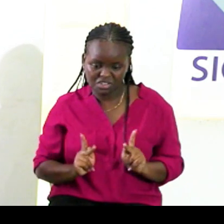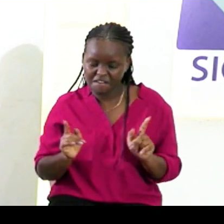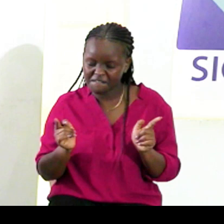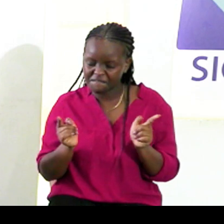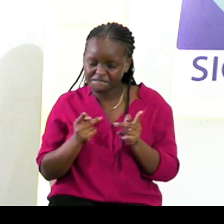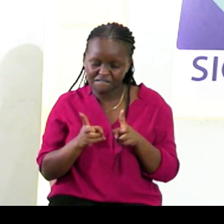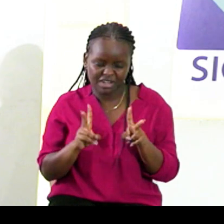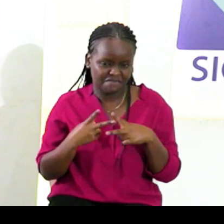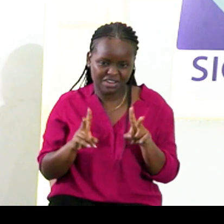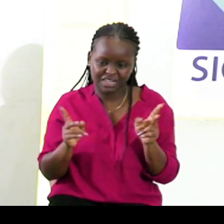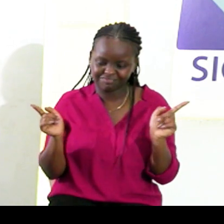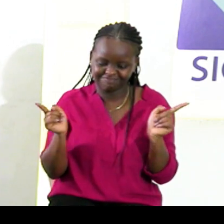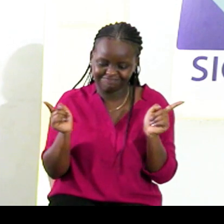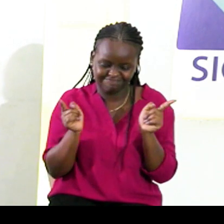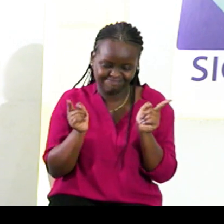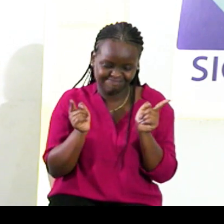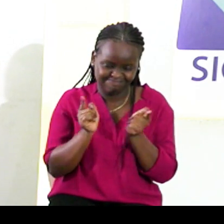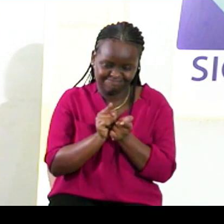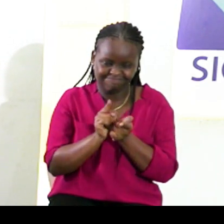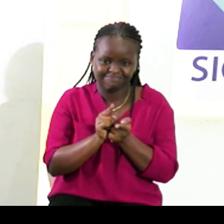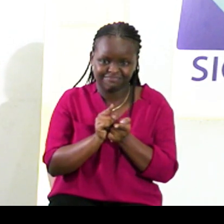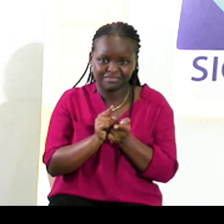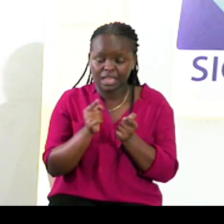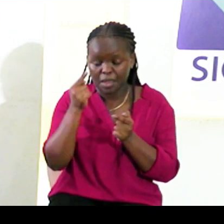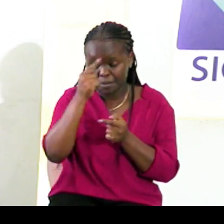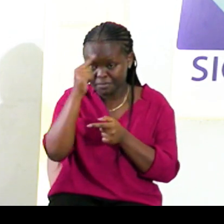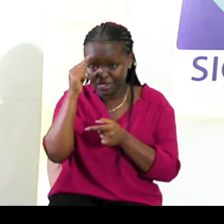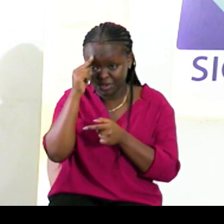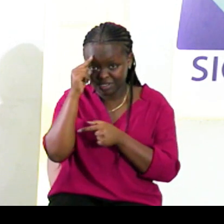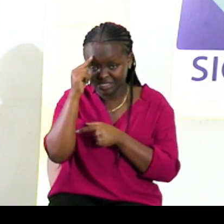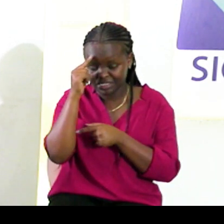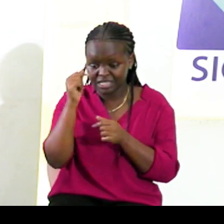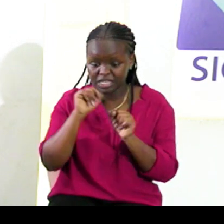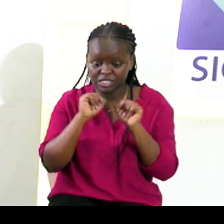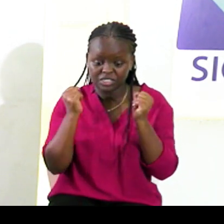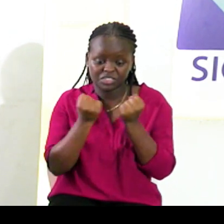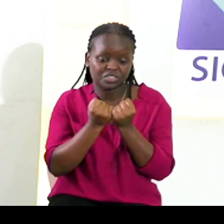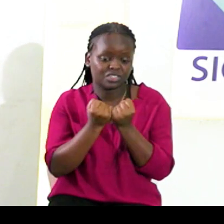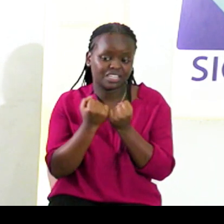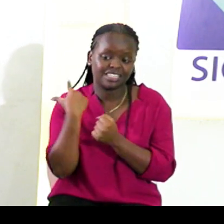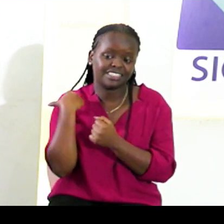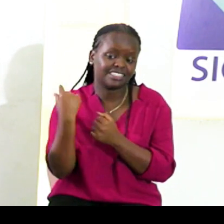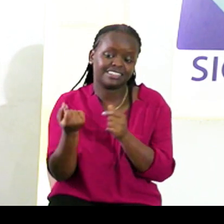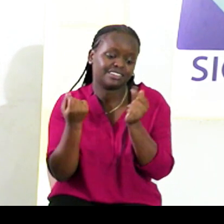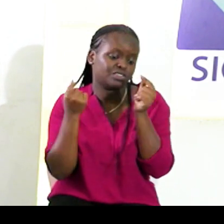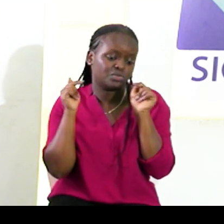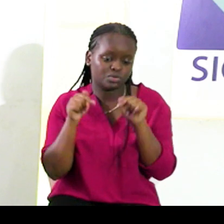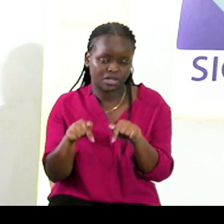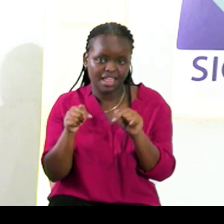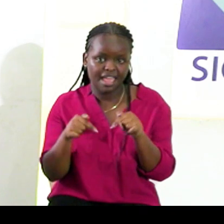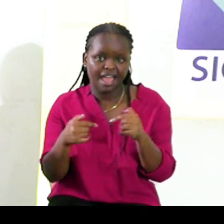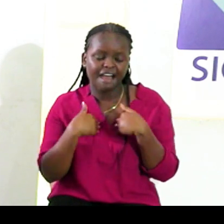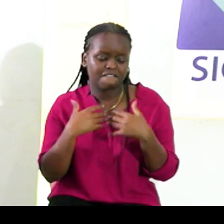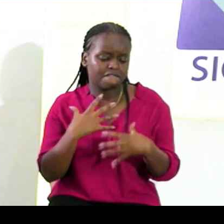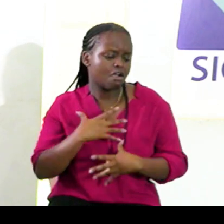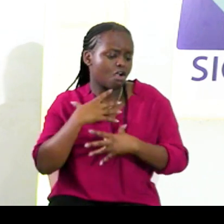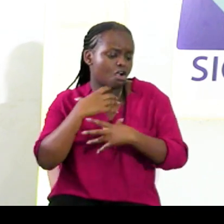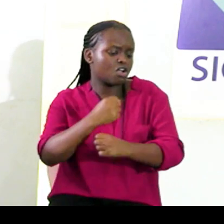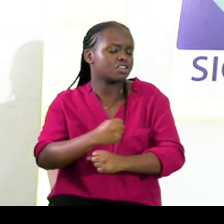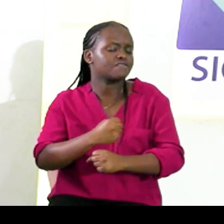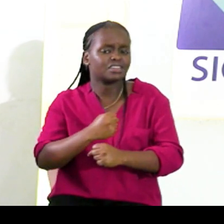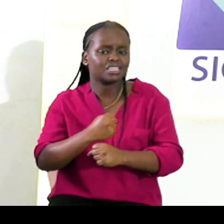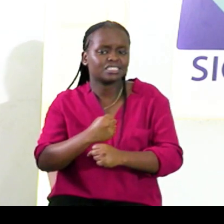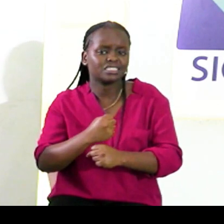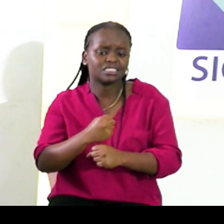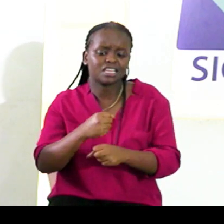limited. This is because still our society up till today has not gained that confidence in people